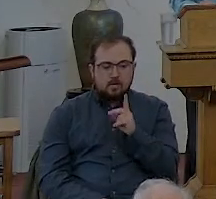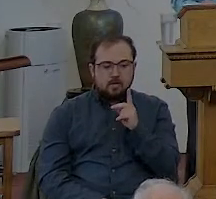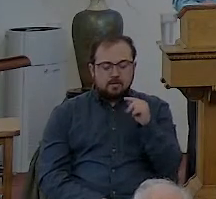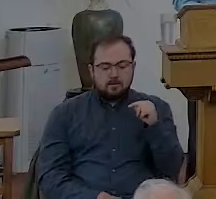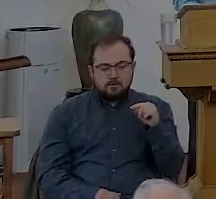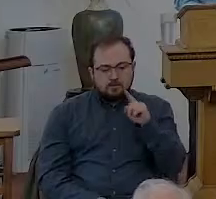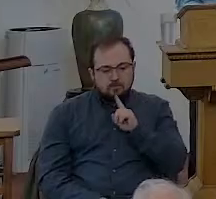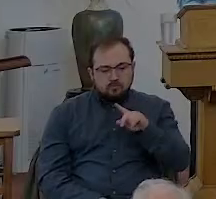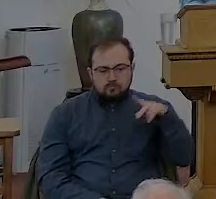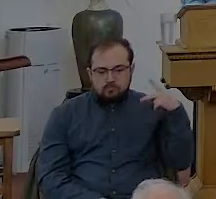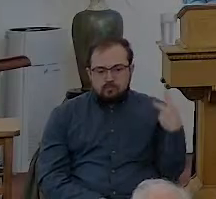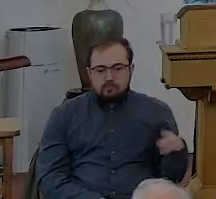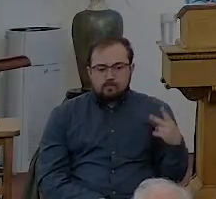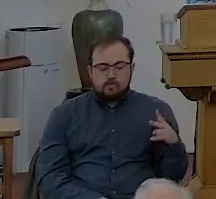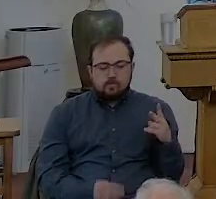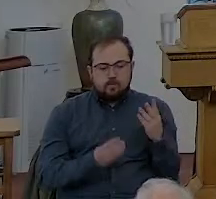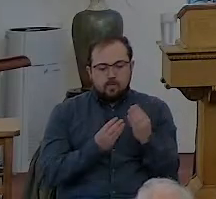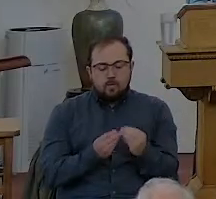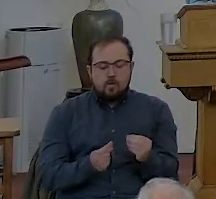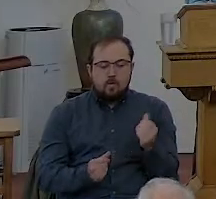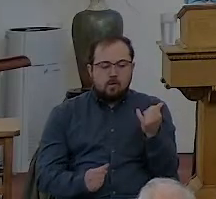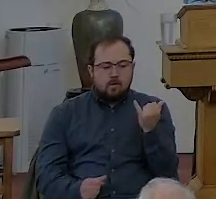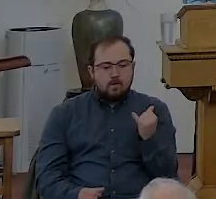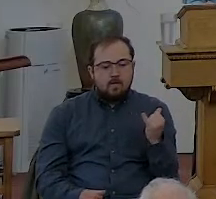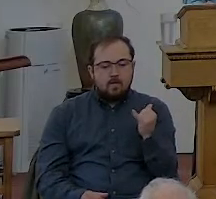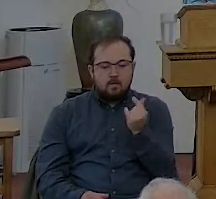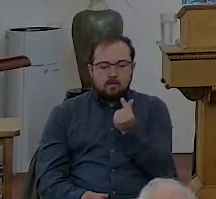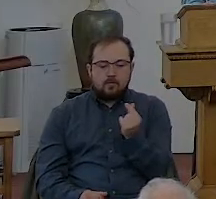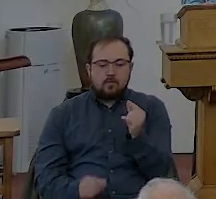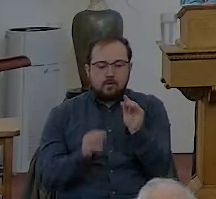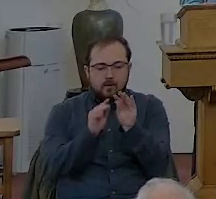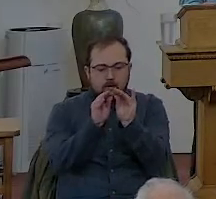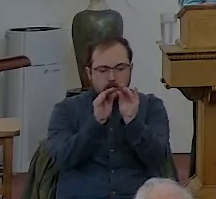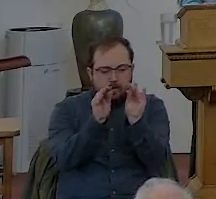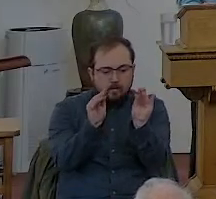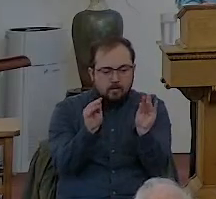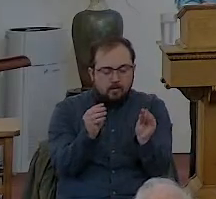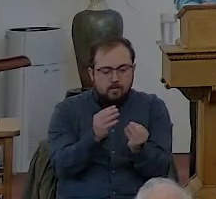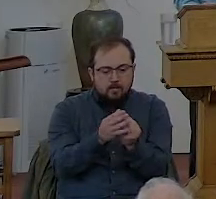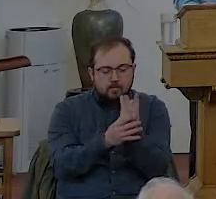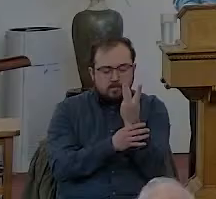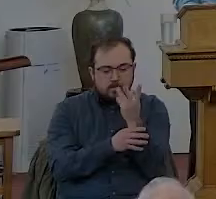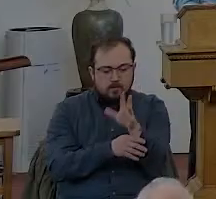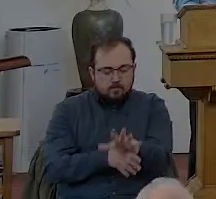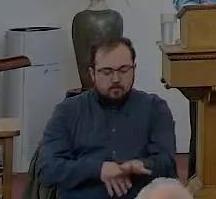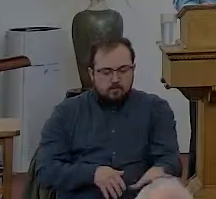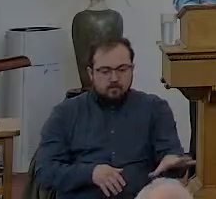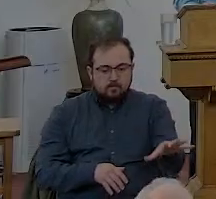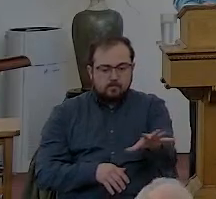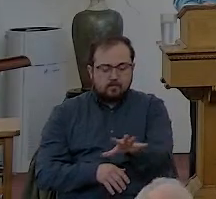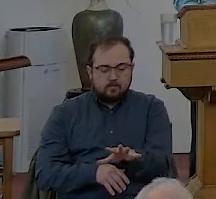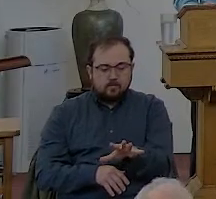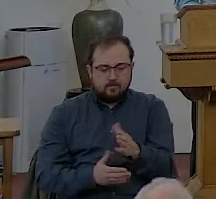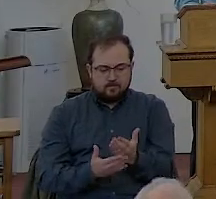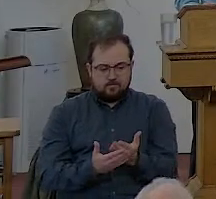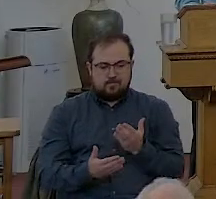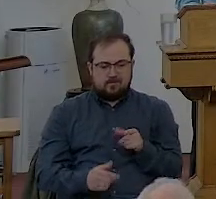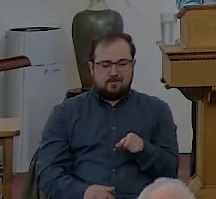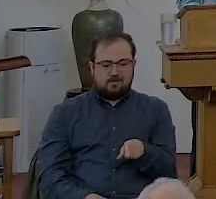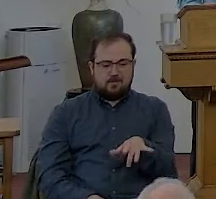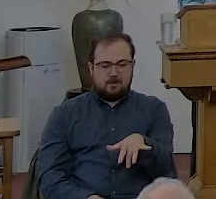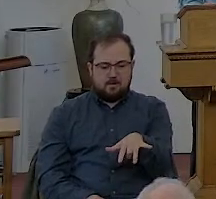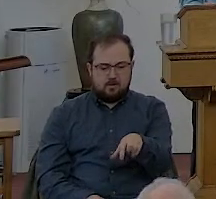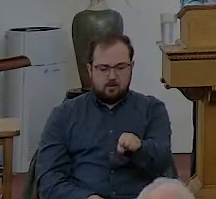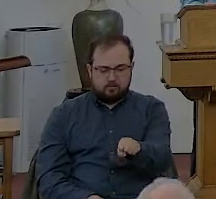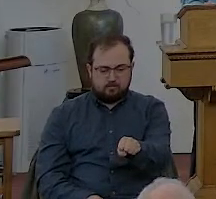with soft edges of yellow and green had bloomed in that space that was previously